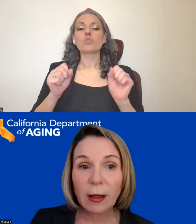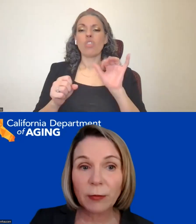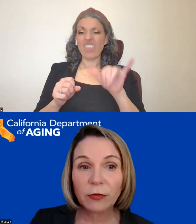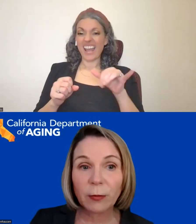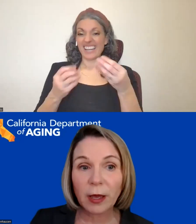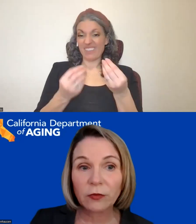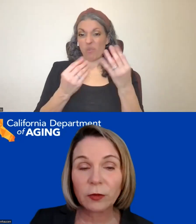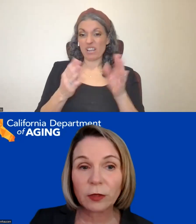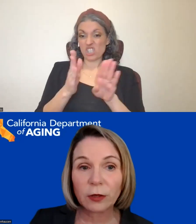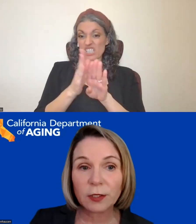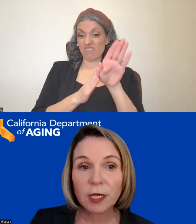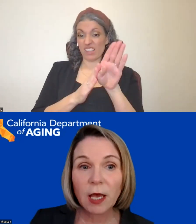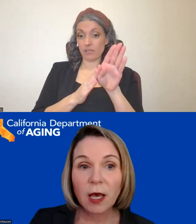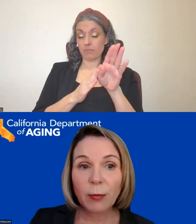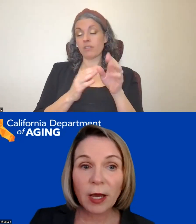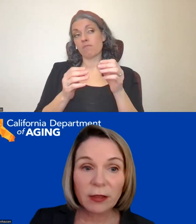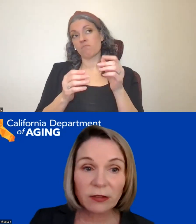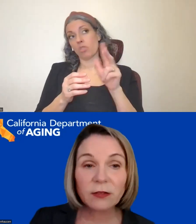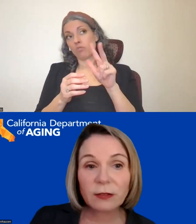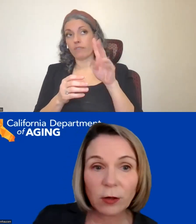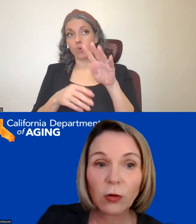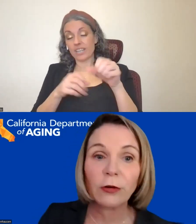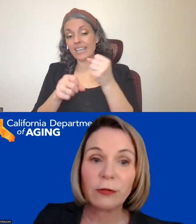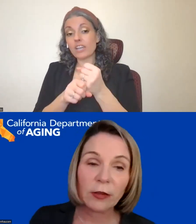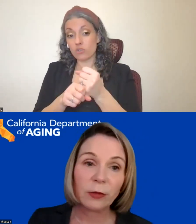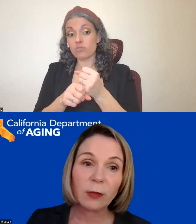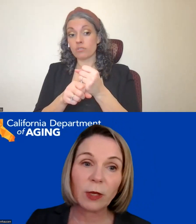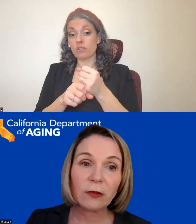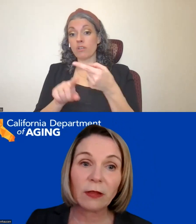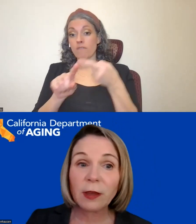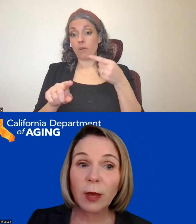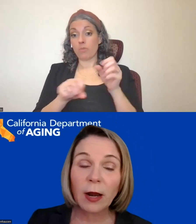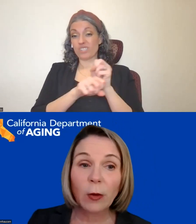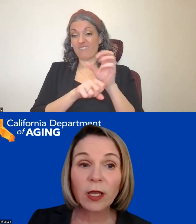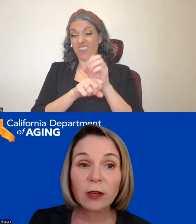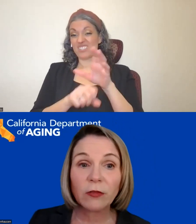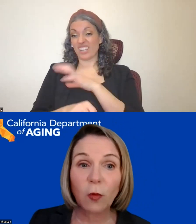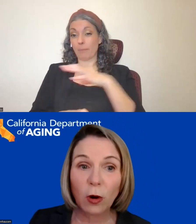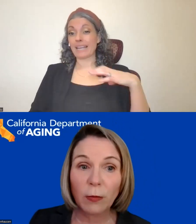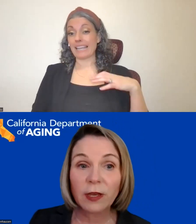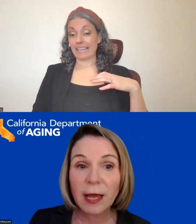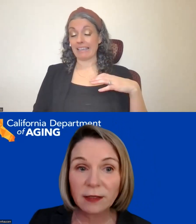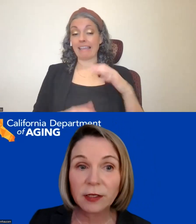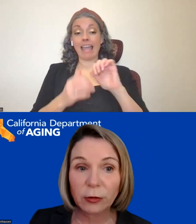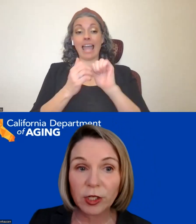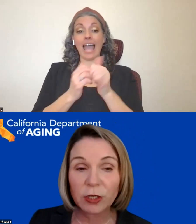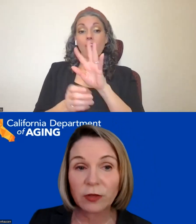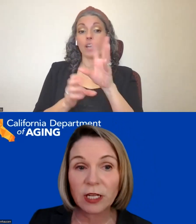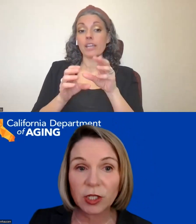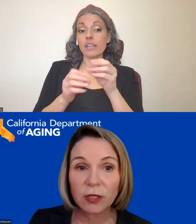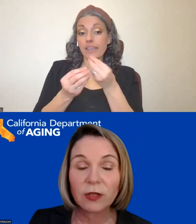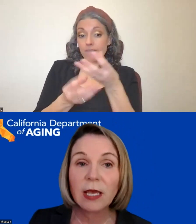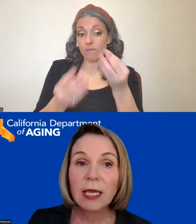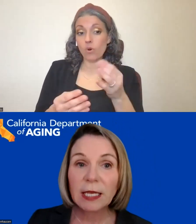was developed over the past few years by these stakeholder advisory committees and think about how it can inform the next iteration